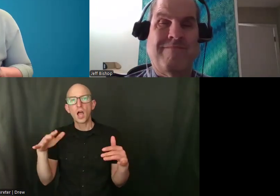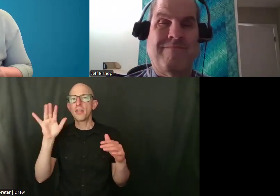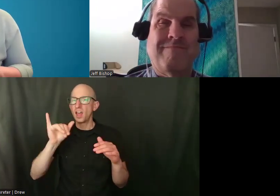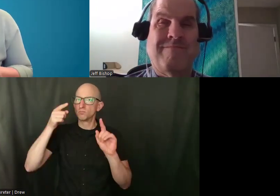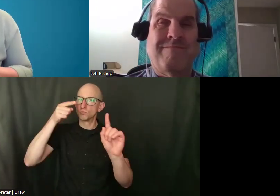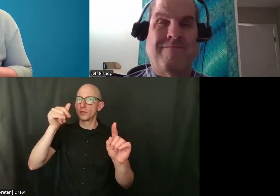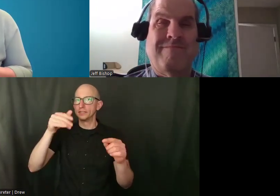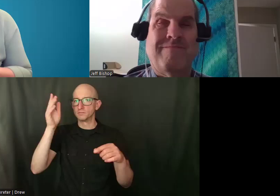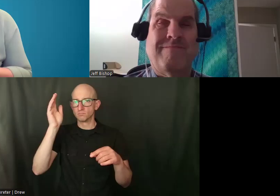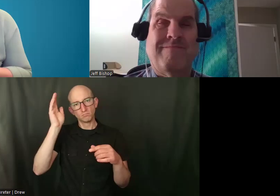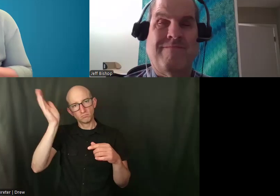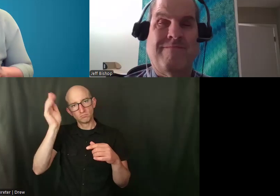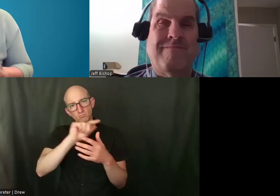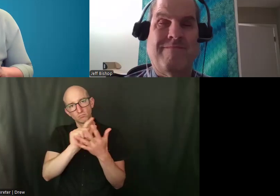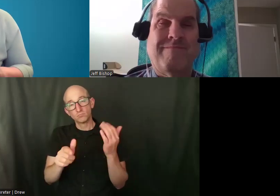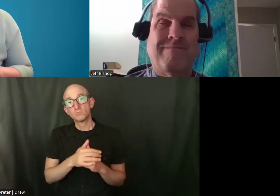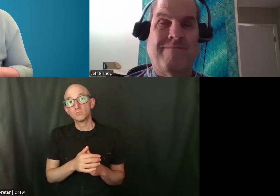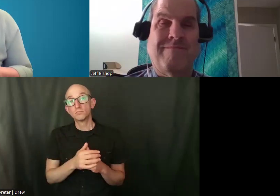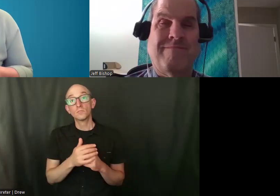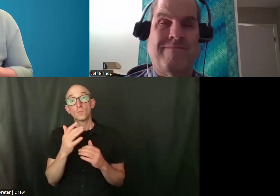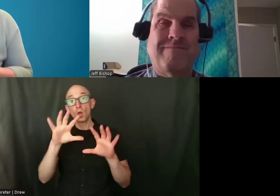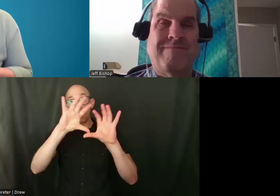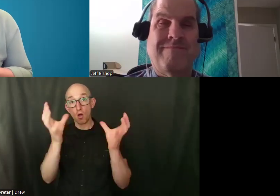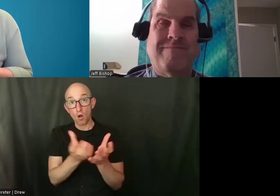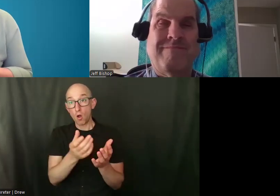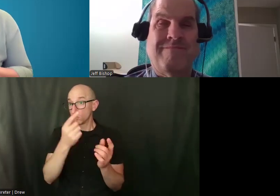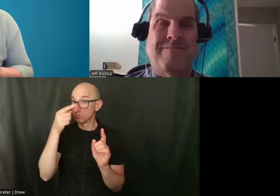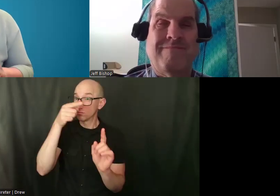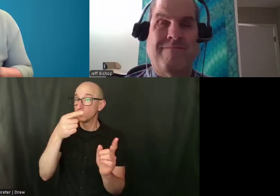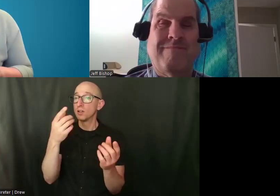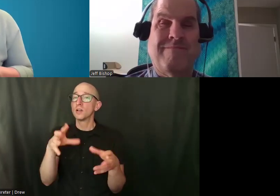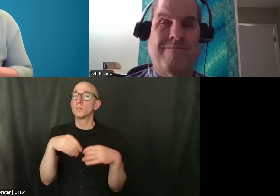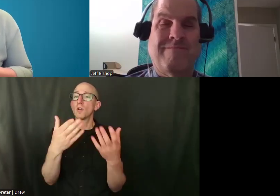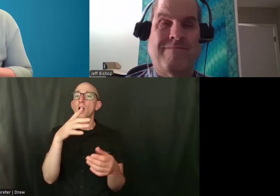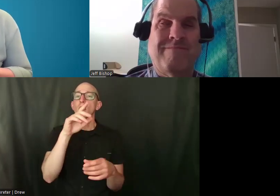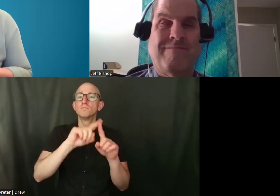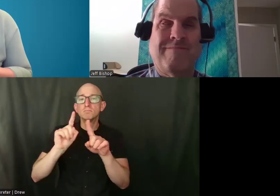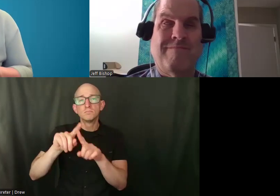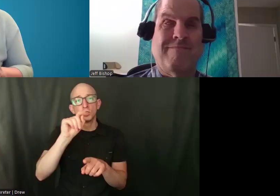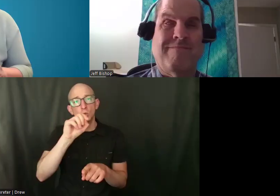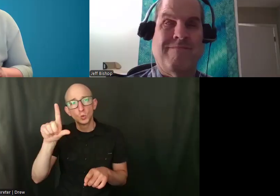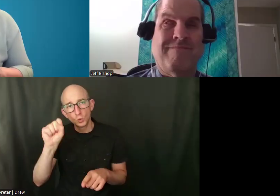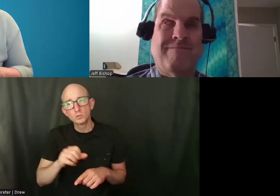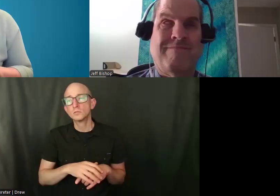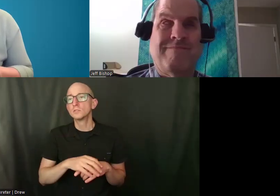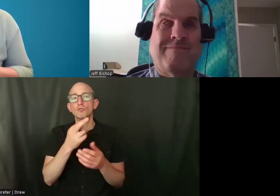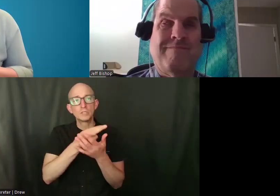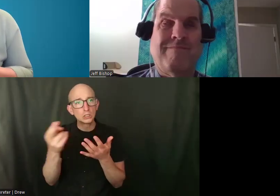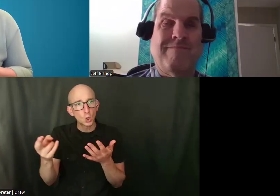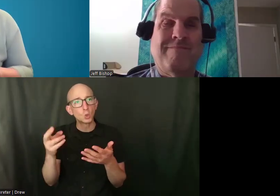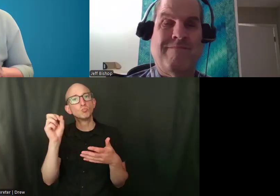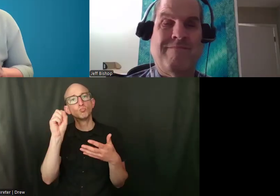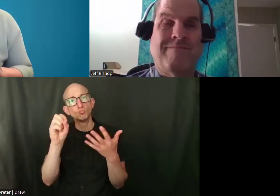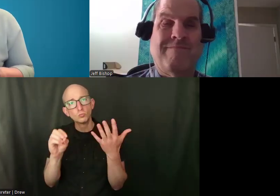of career webinars is to provide you with tools and resources you can use to